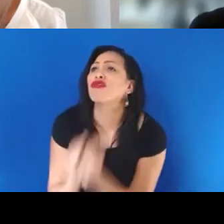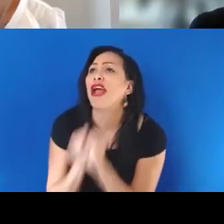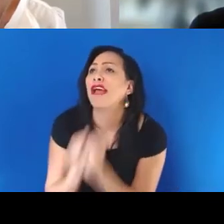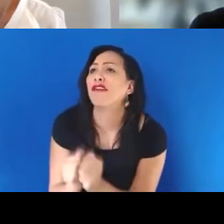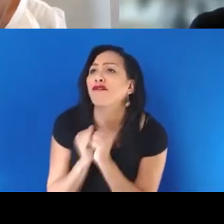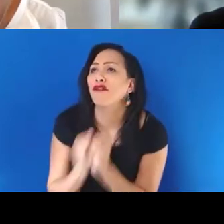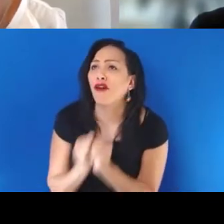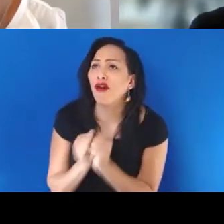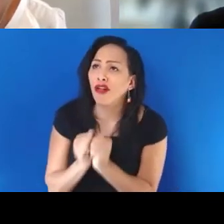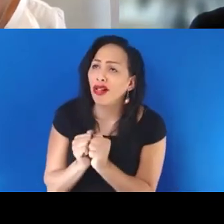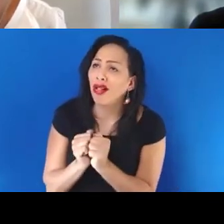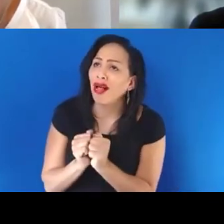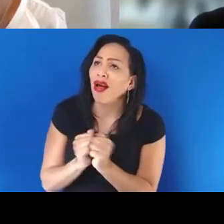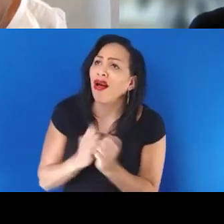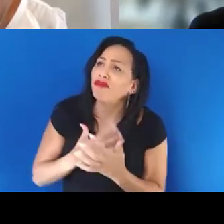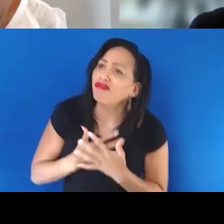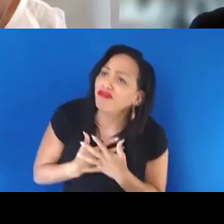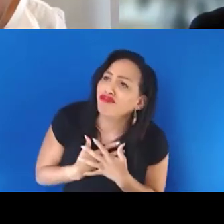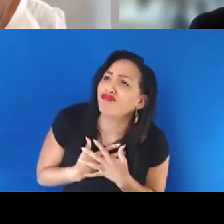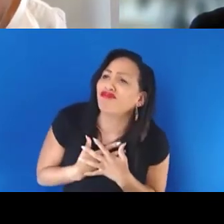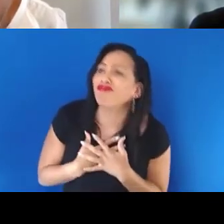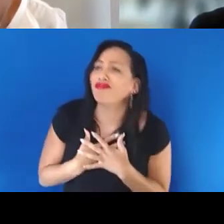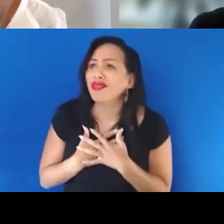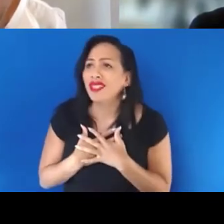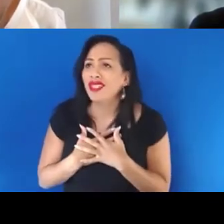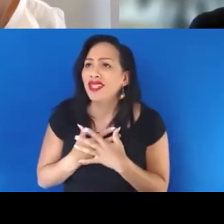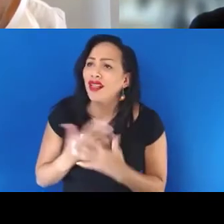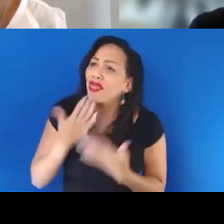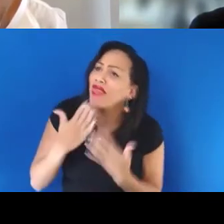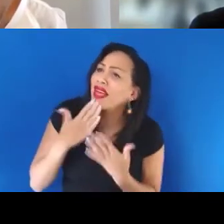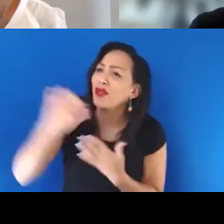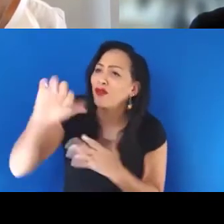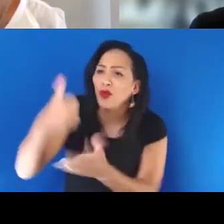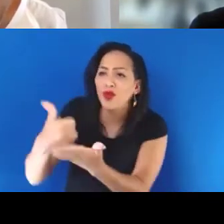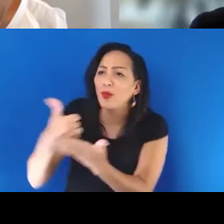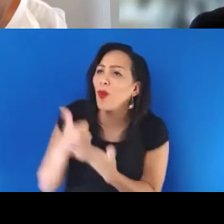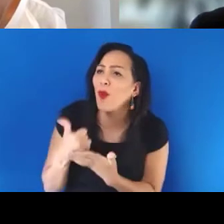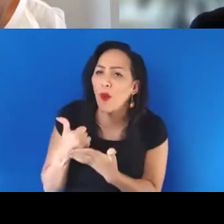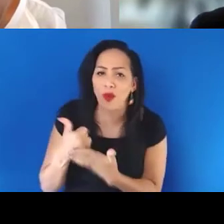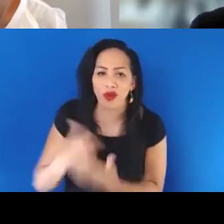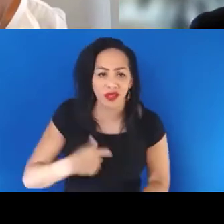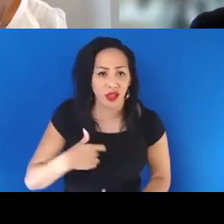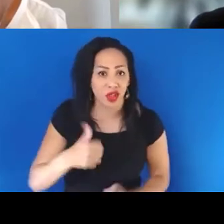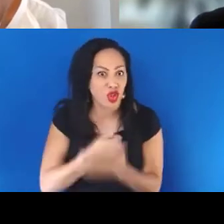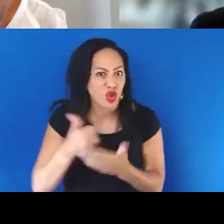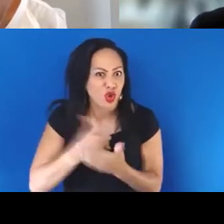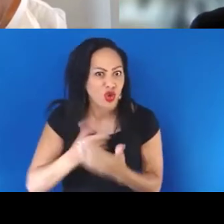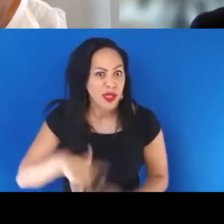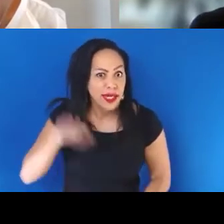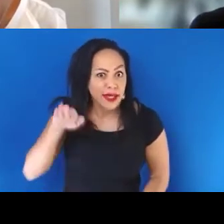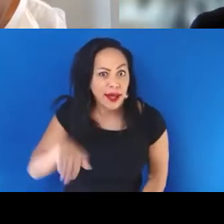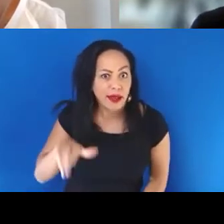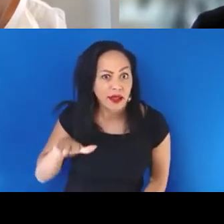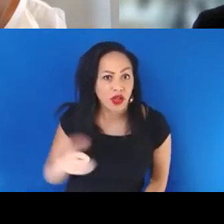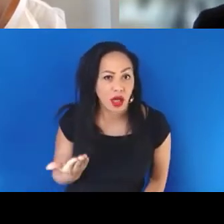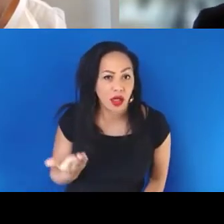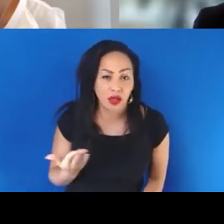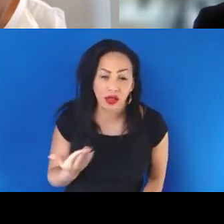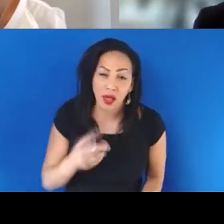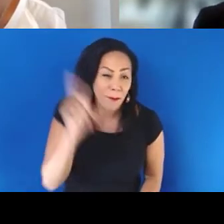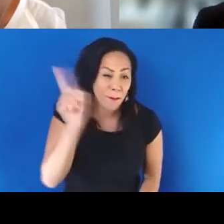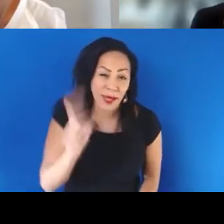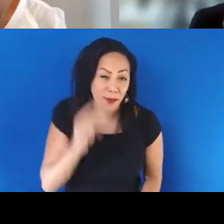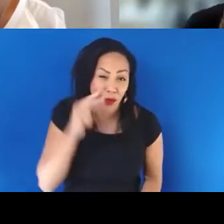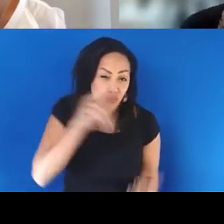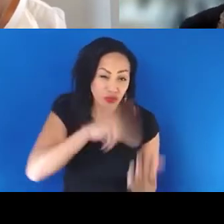will be compassionate. They will be grateful for your compassionate support. And the person actually said that it literally makes them physically